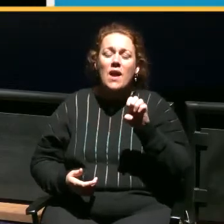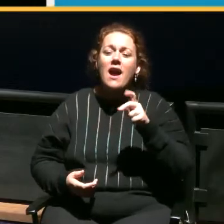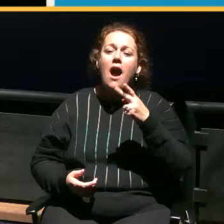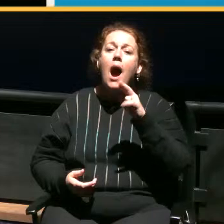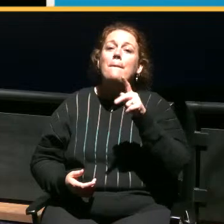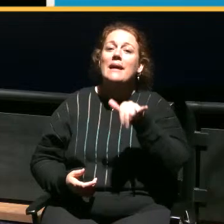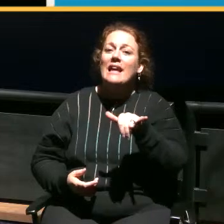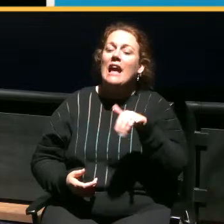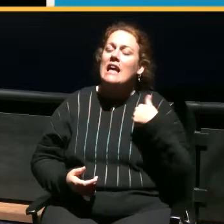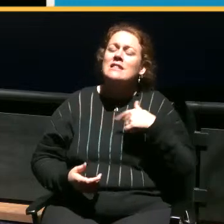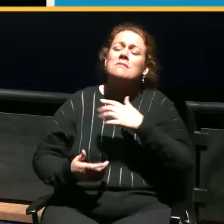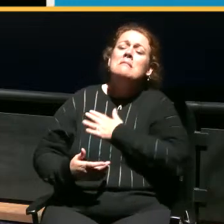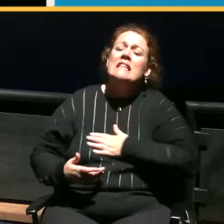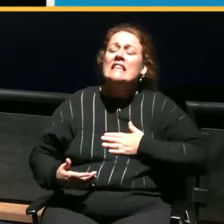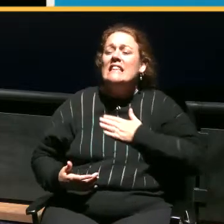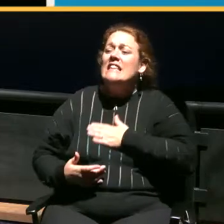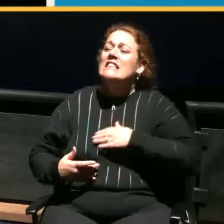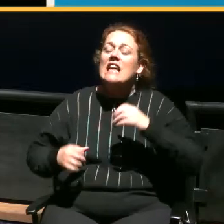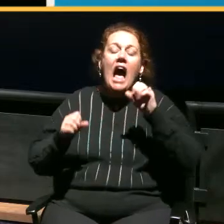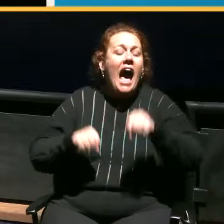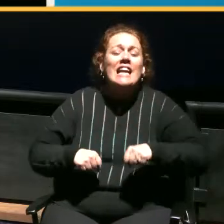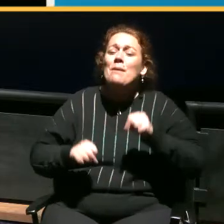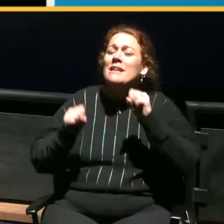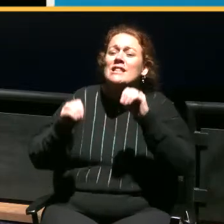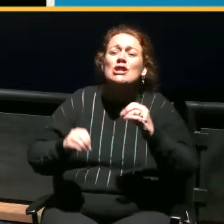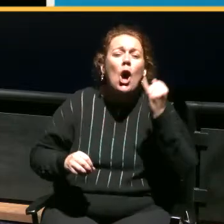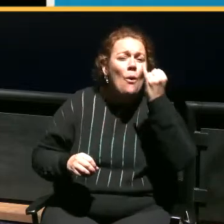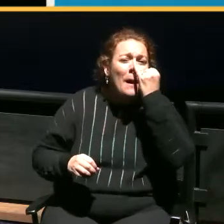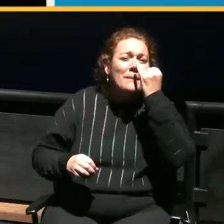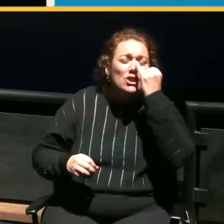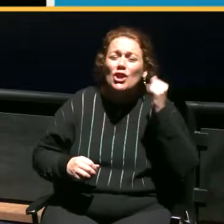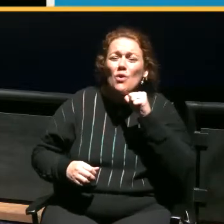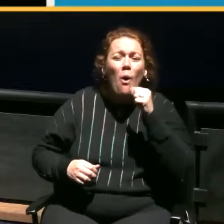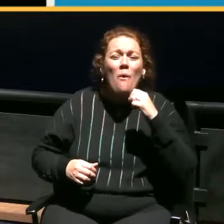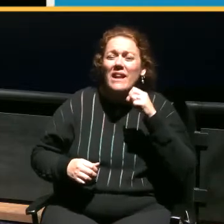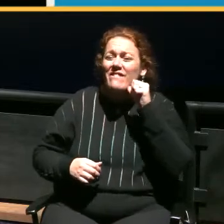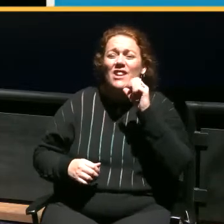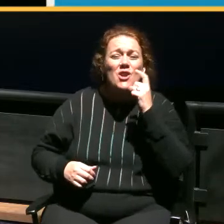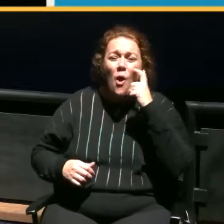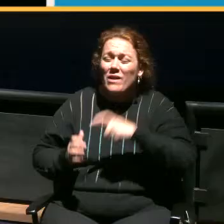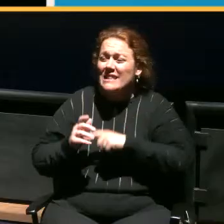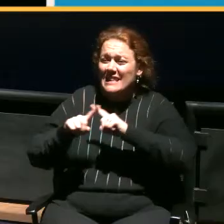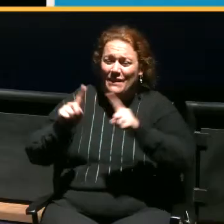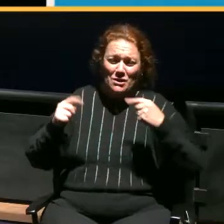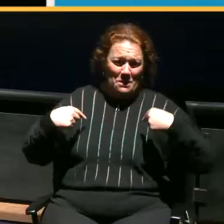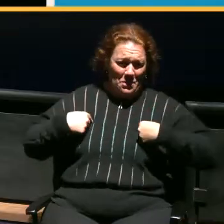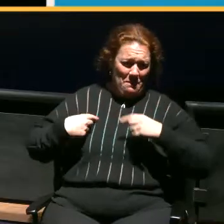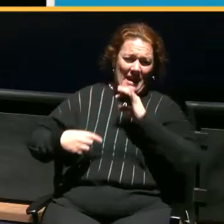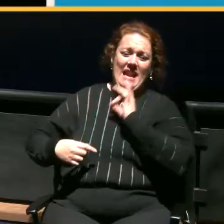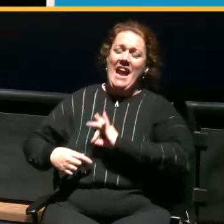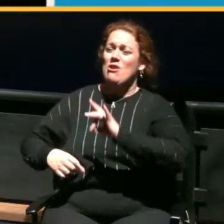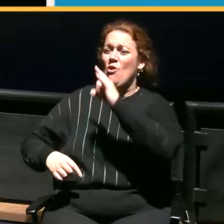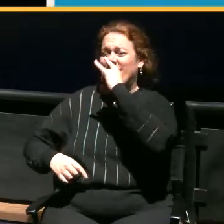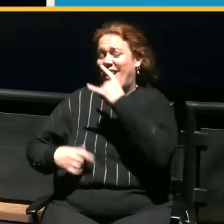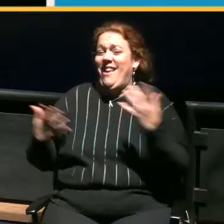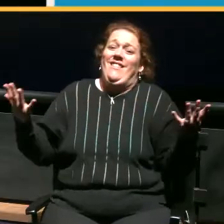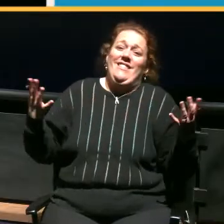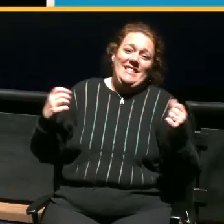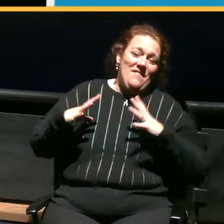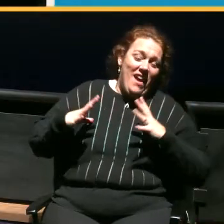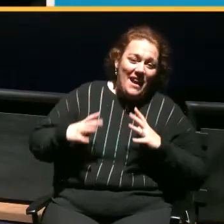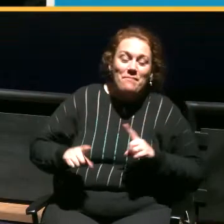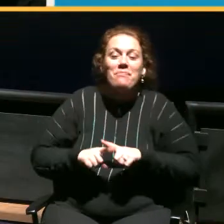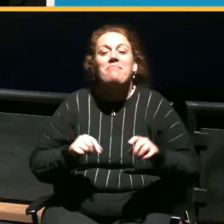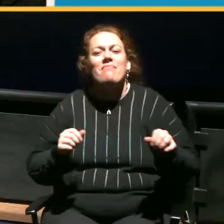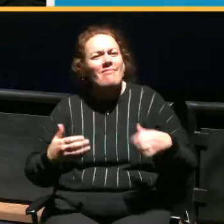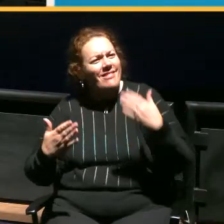Hopping, please help me. I can be so immature you won't even know the difference between me." So anyway, Dr. Hopping went and,